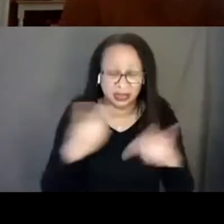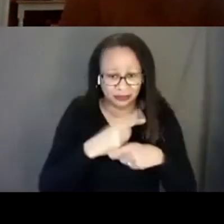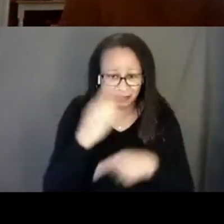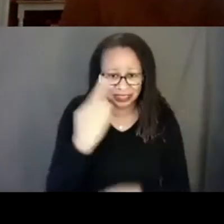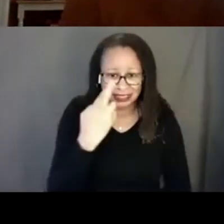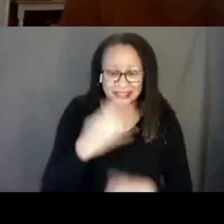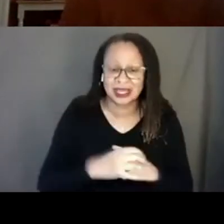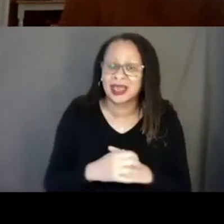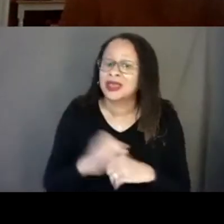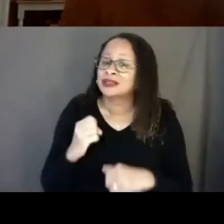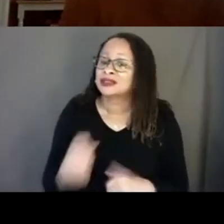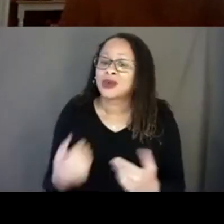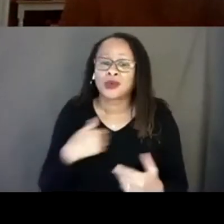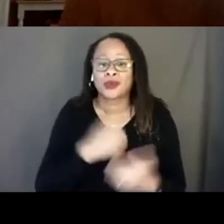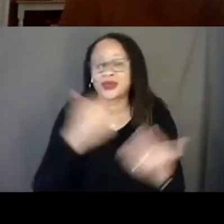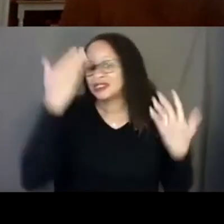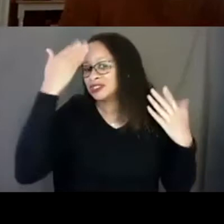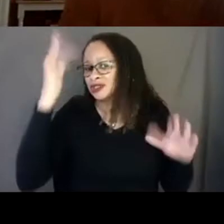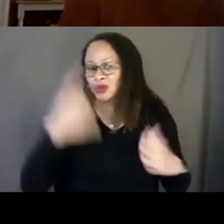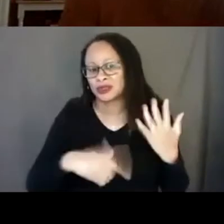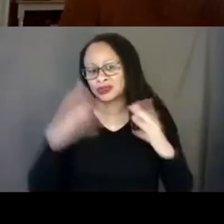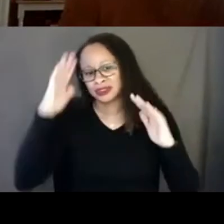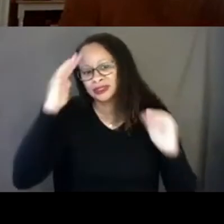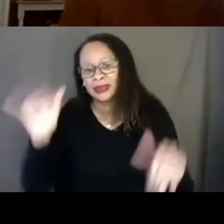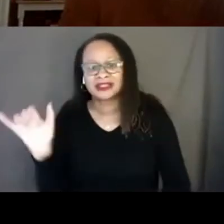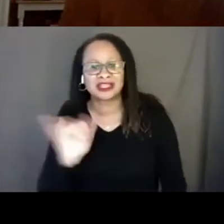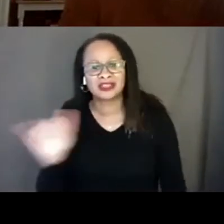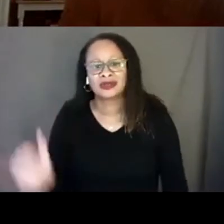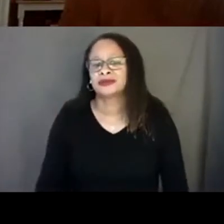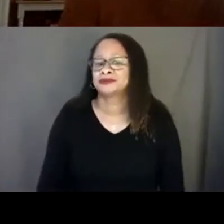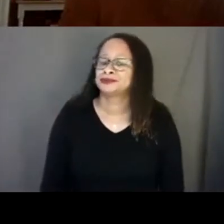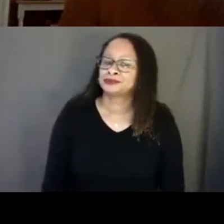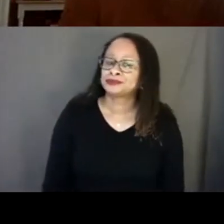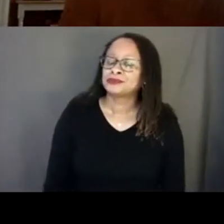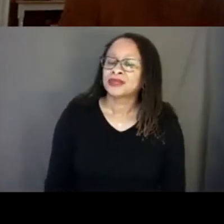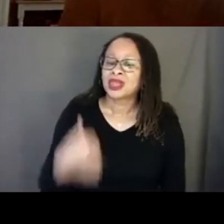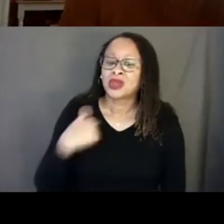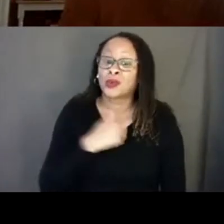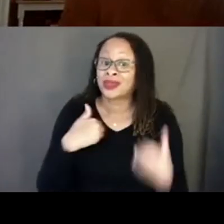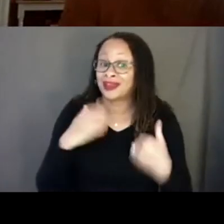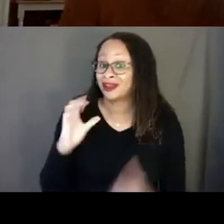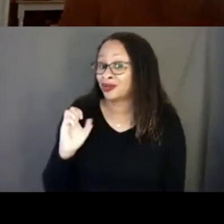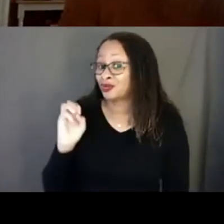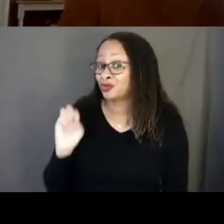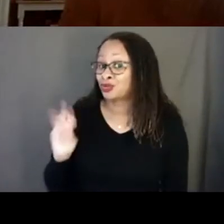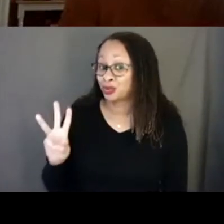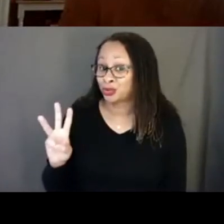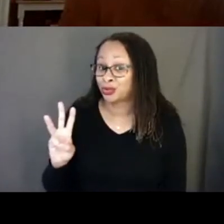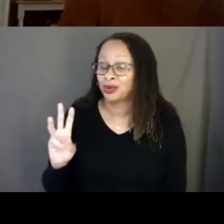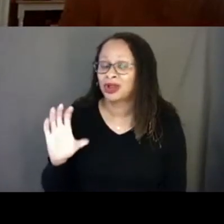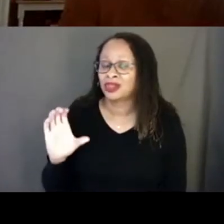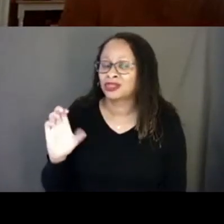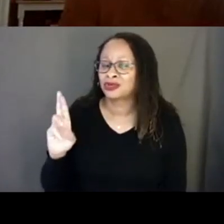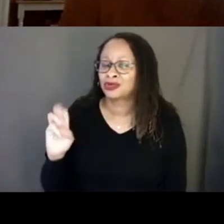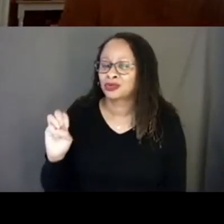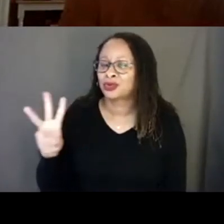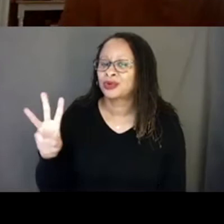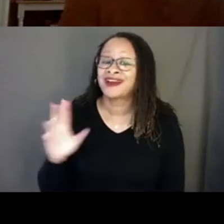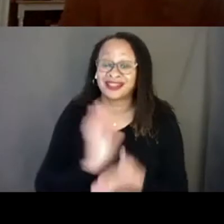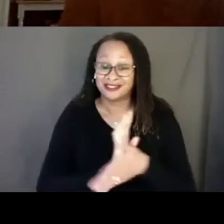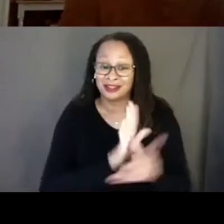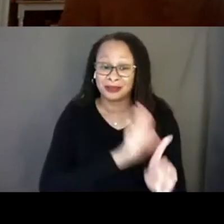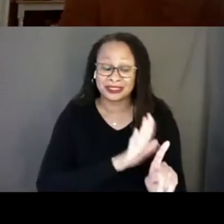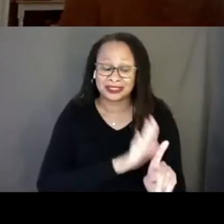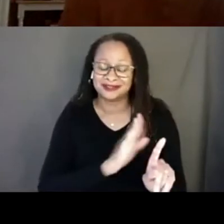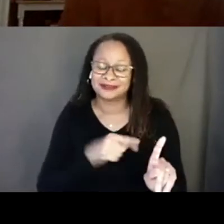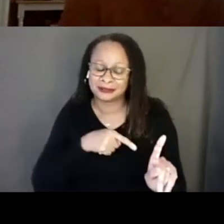so we didn't know what to expect either. And we had a crew the film, you know, I think we all understand film